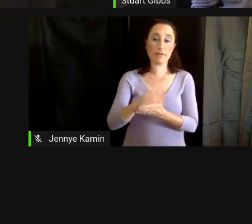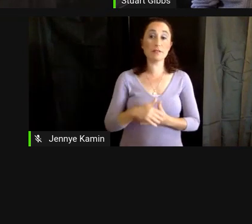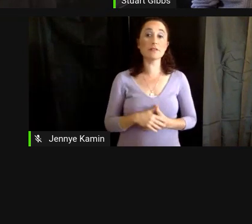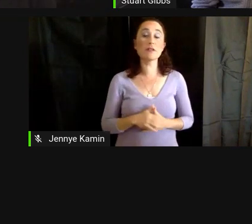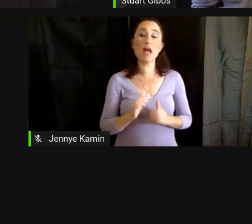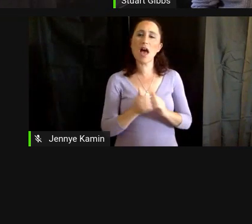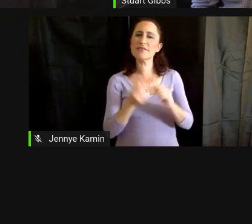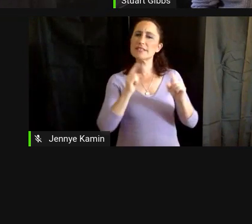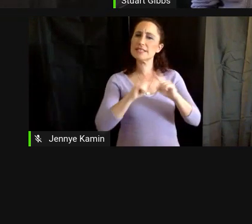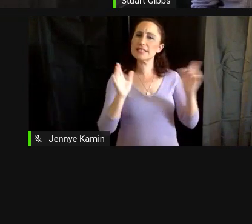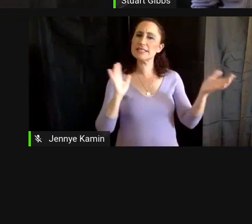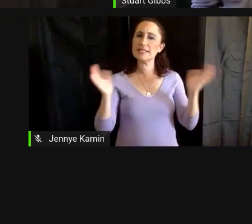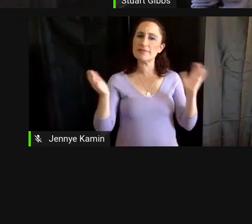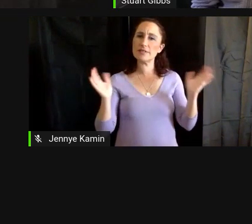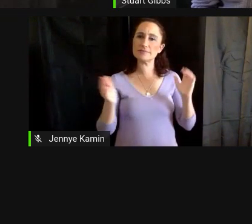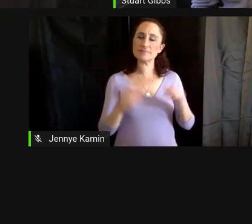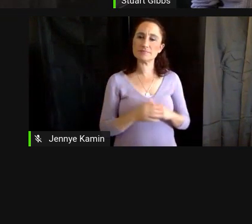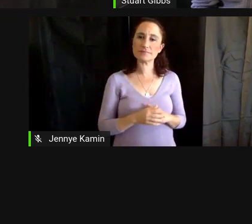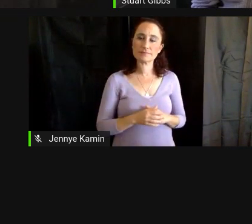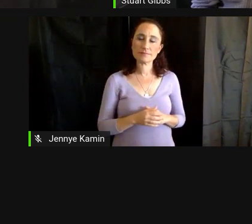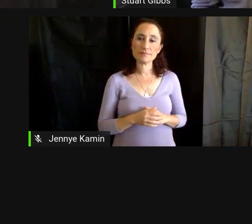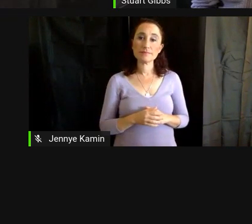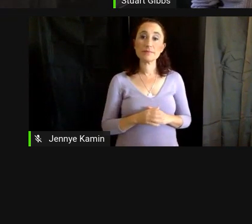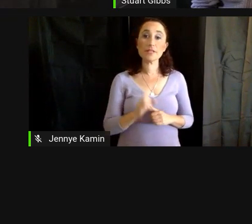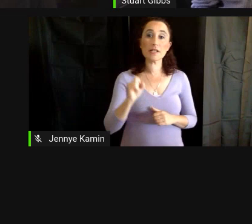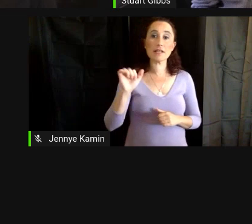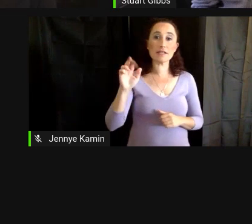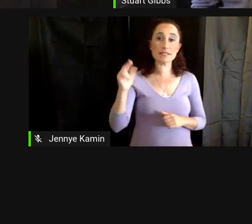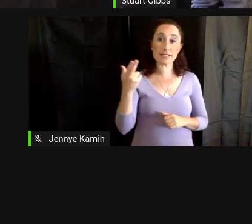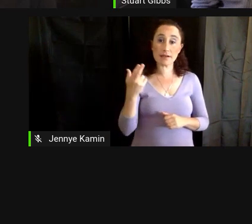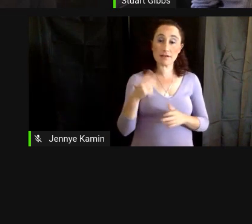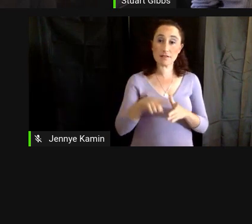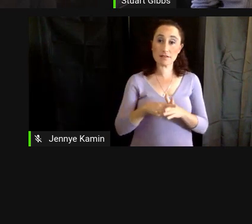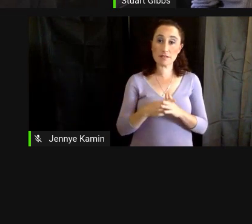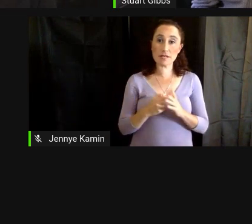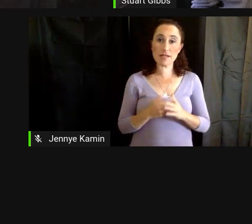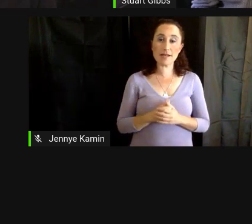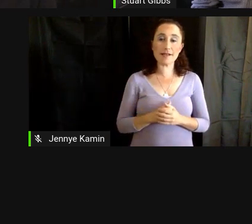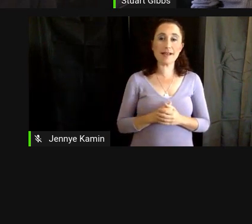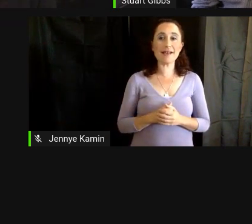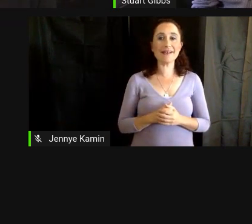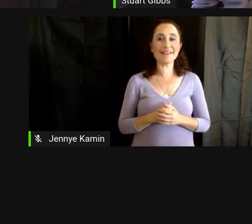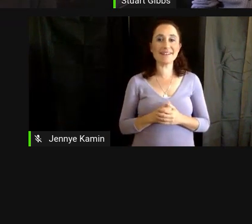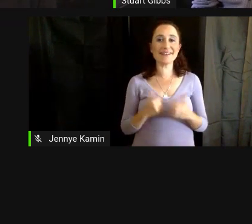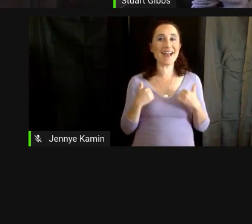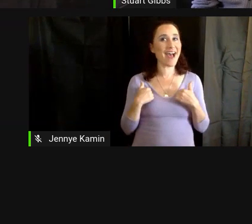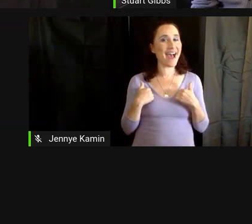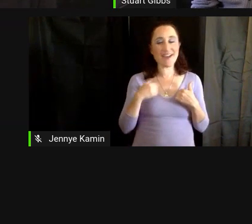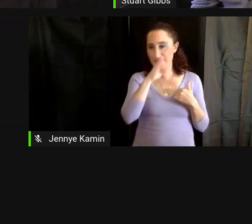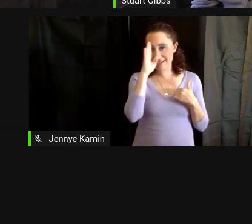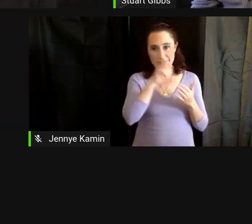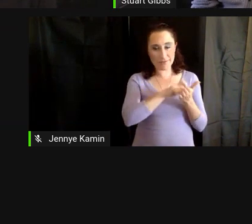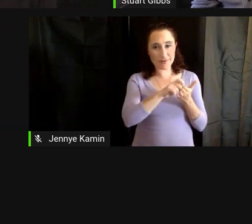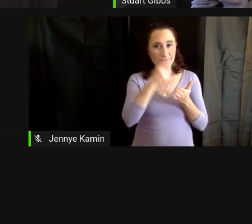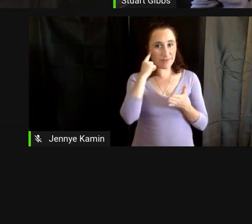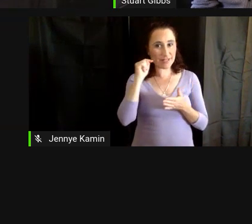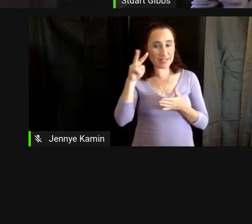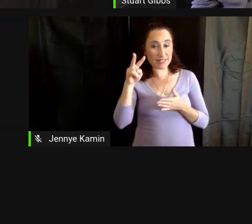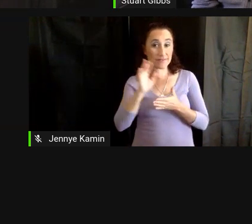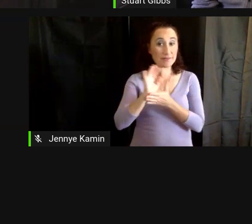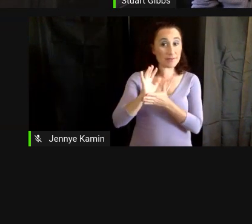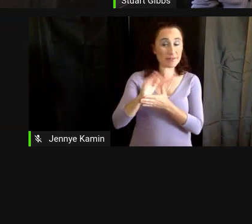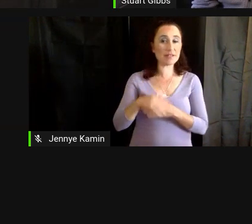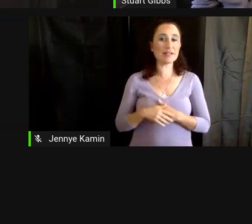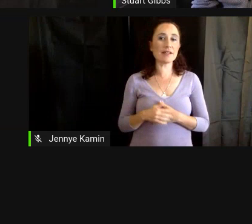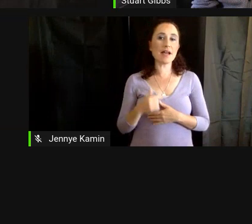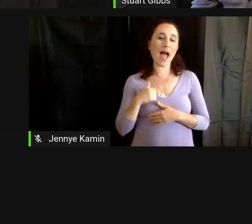Any way you want to go with it. Sarah, do you want to start? Well, I've never actually written for TV movies. For me, I've only